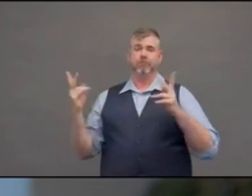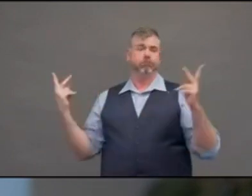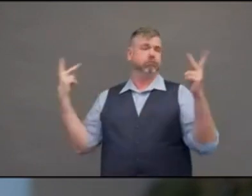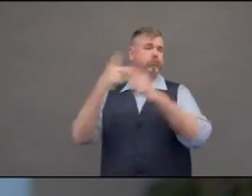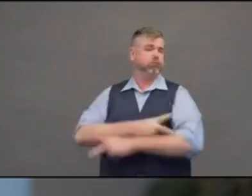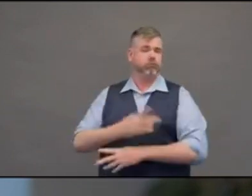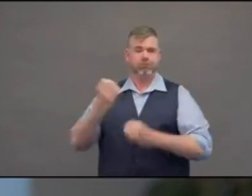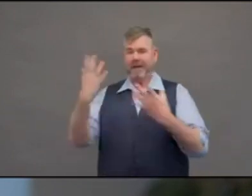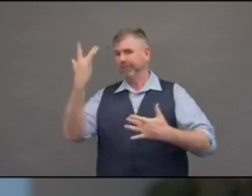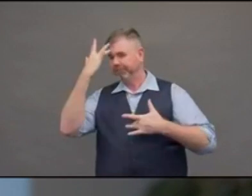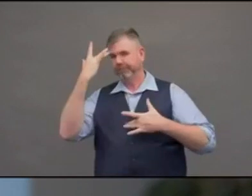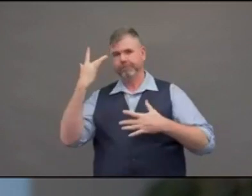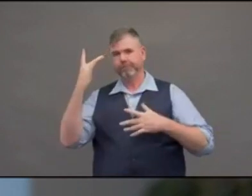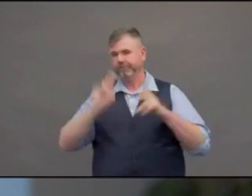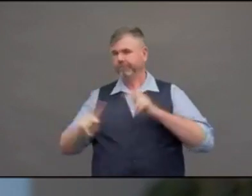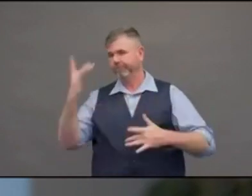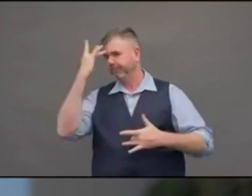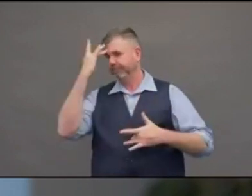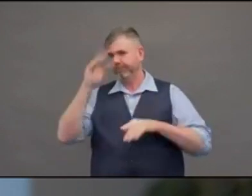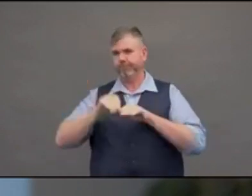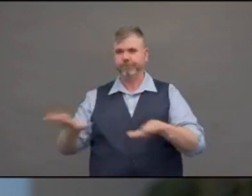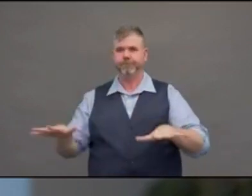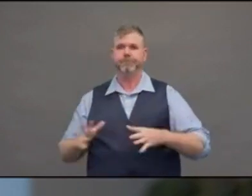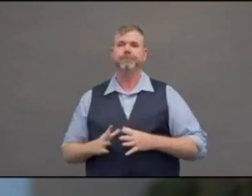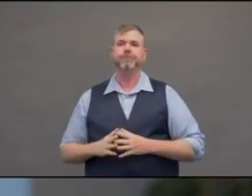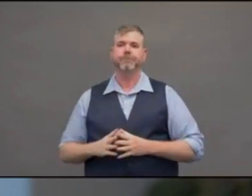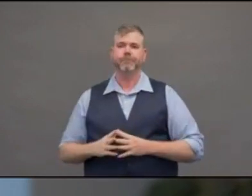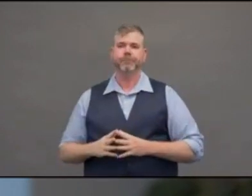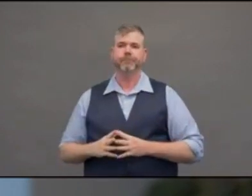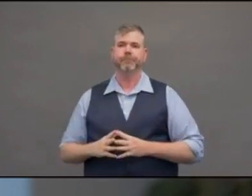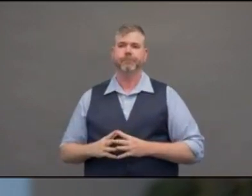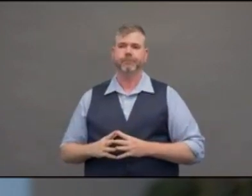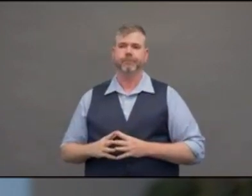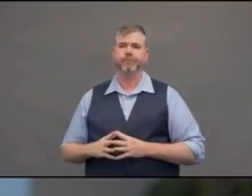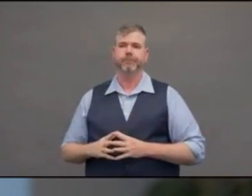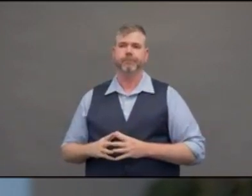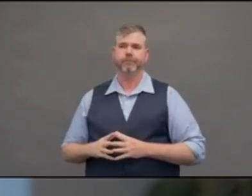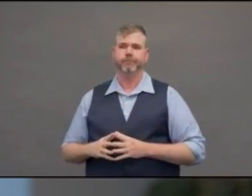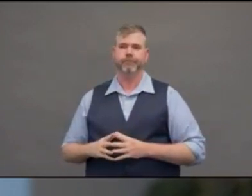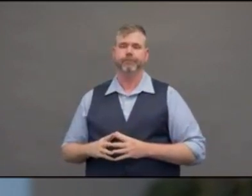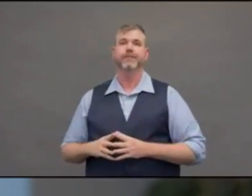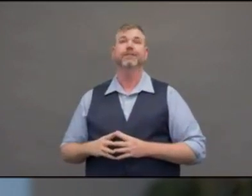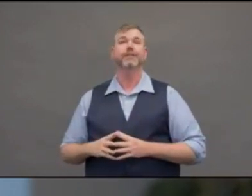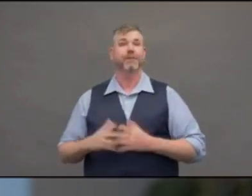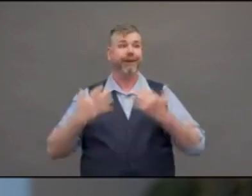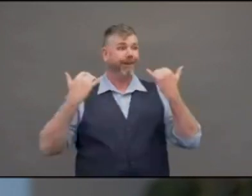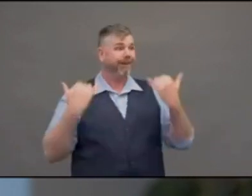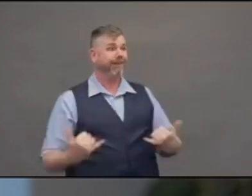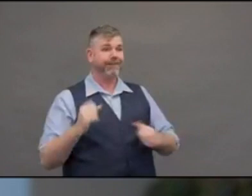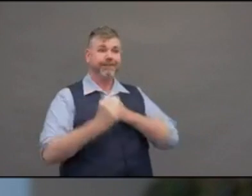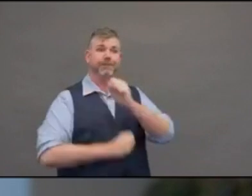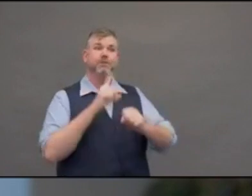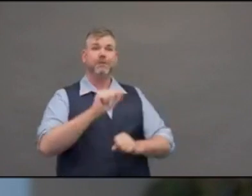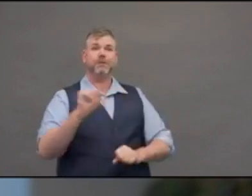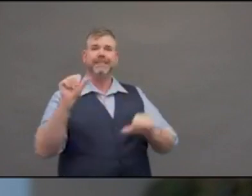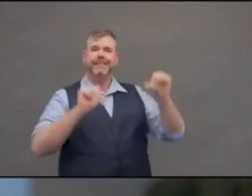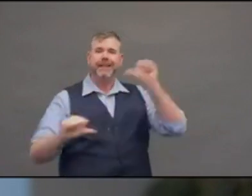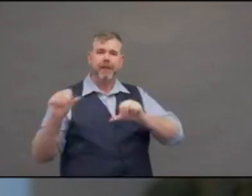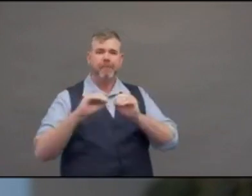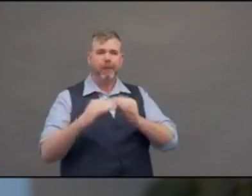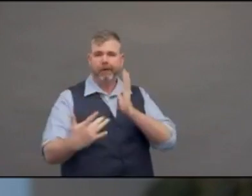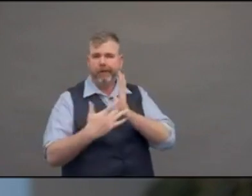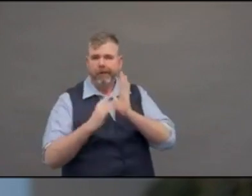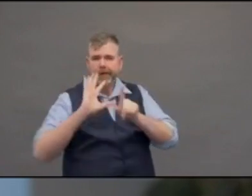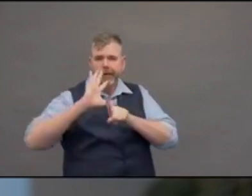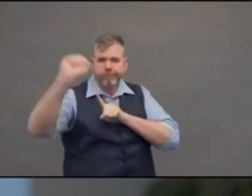the science is getting better and better about what this disease does is that there are a lot of other